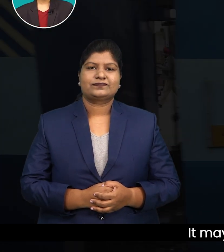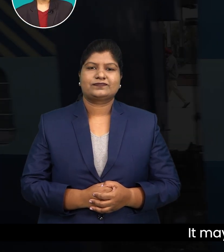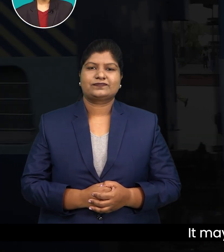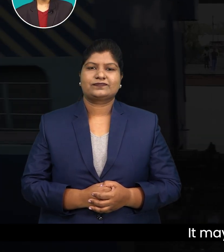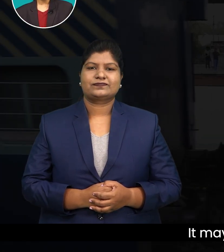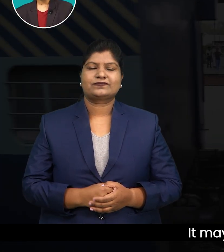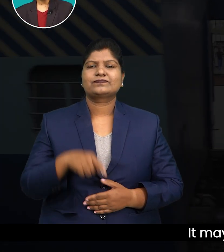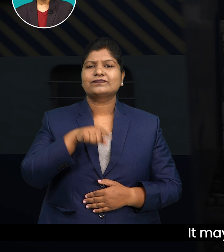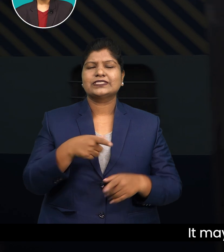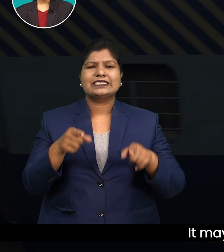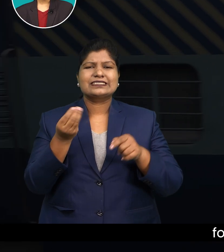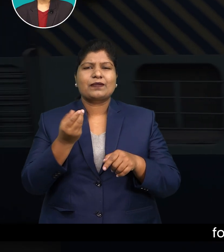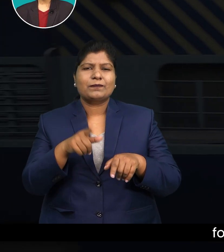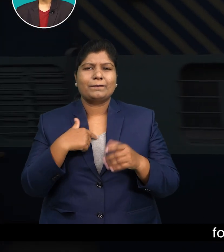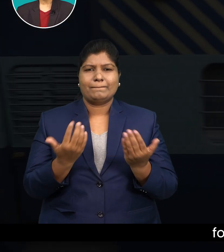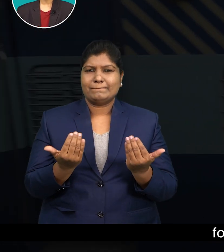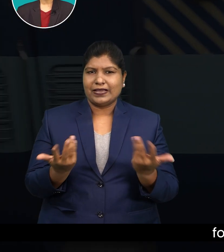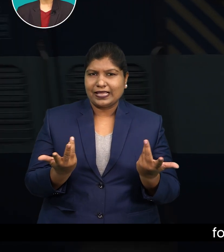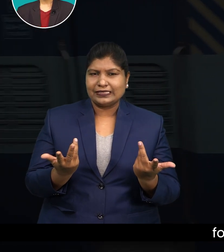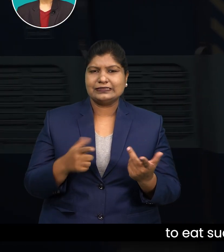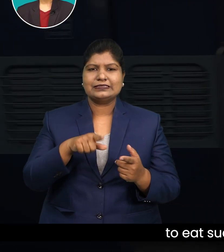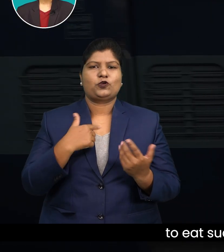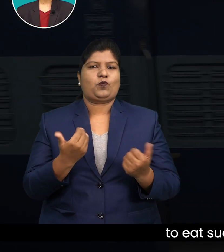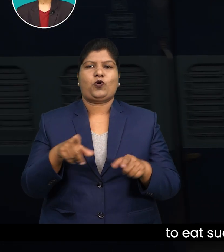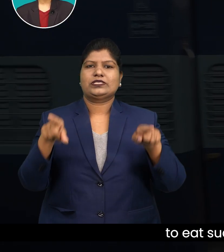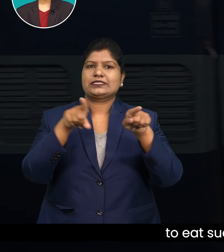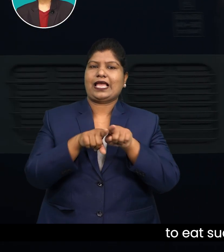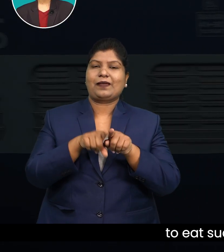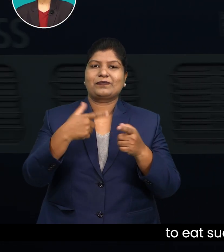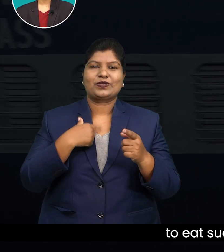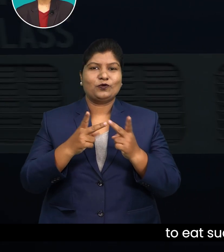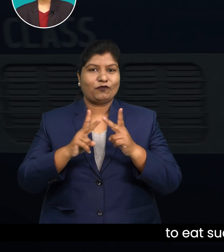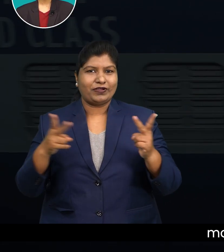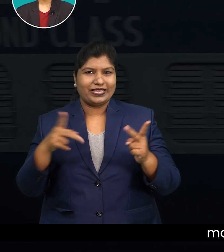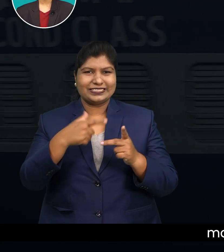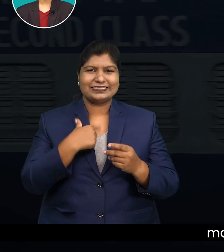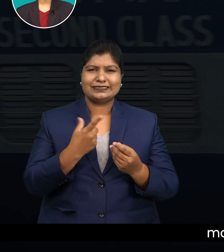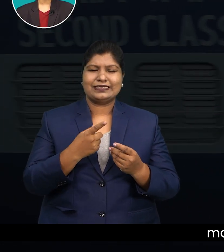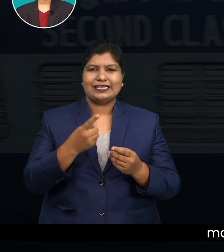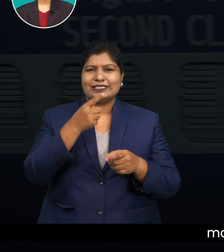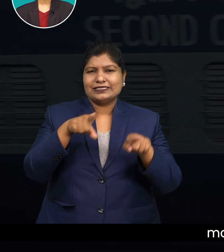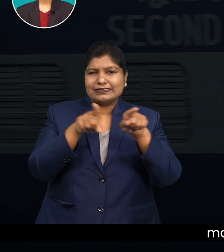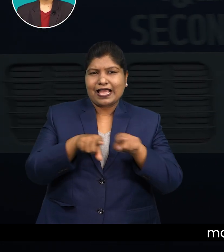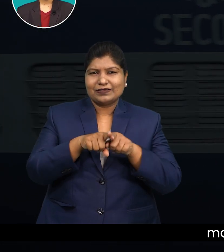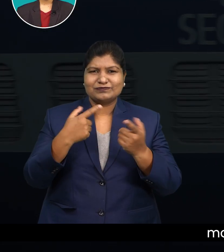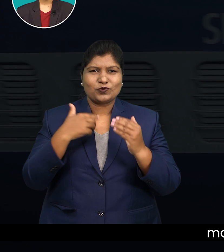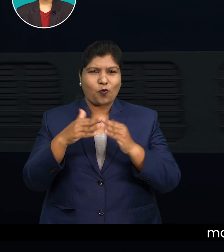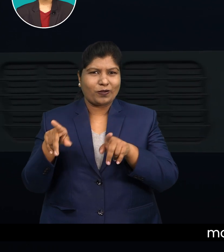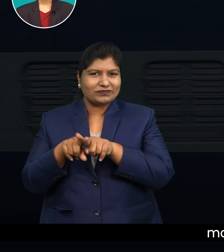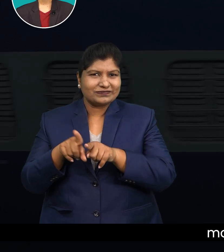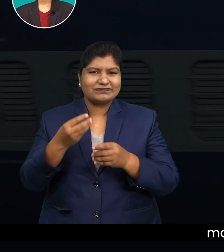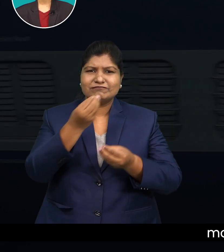It may not be possible for some of us to eat such a variety of items most of the time.